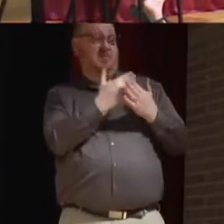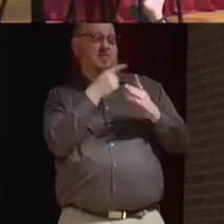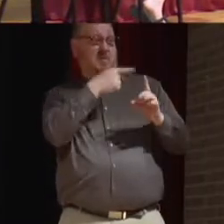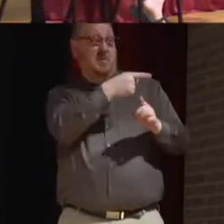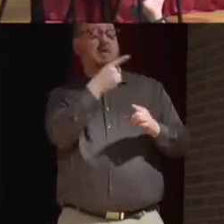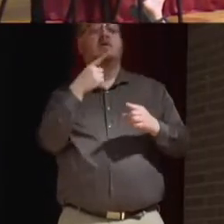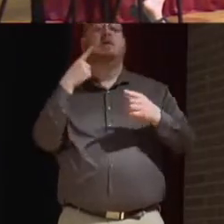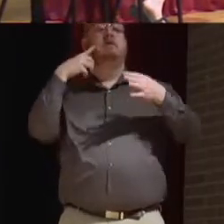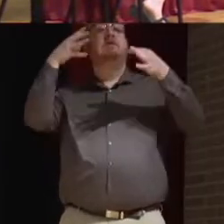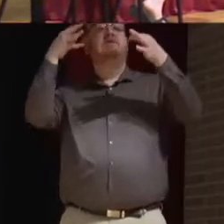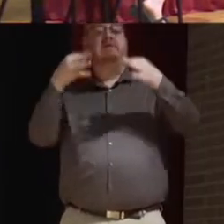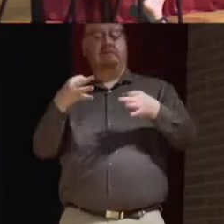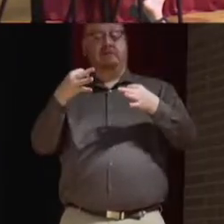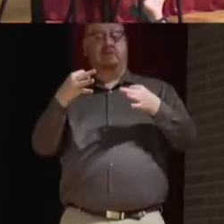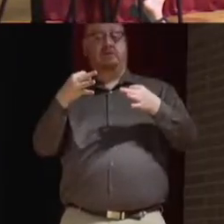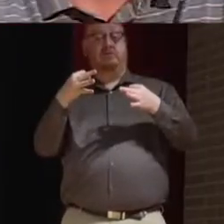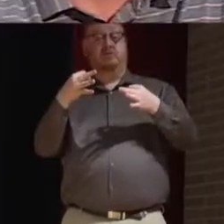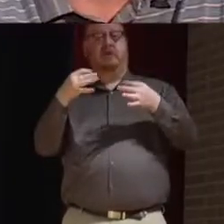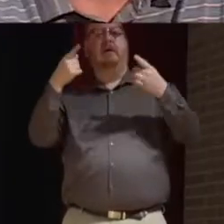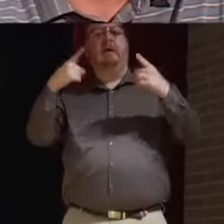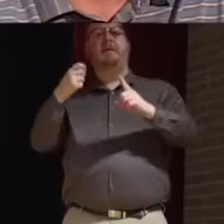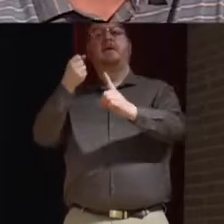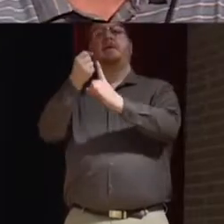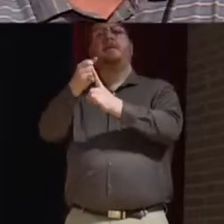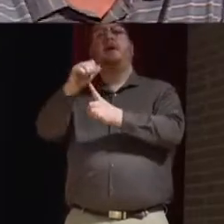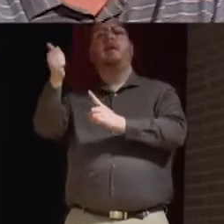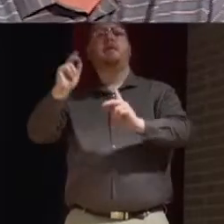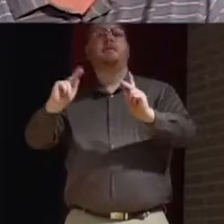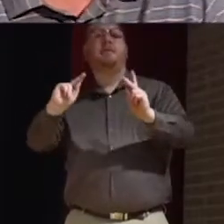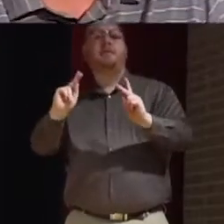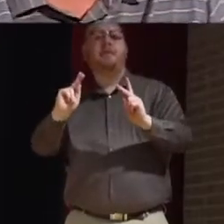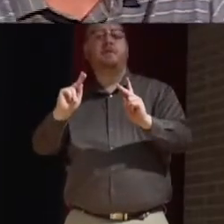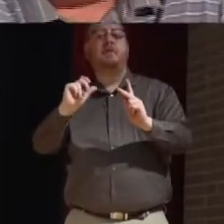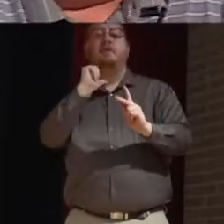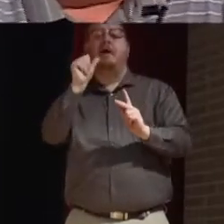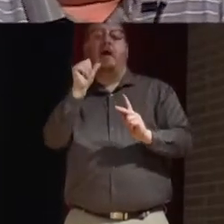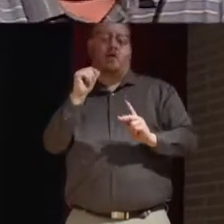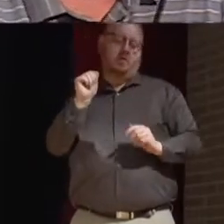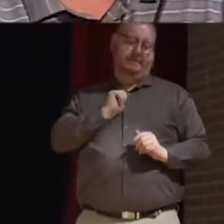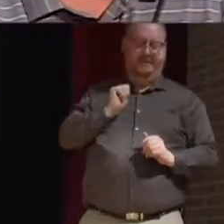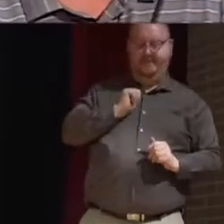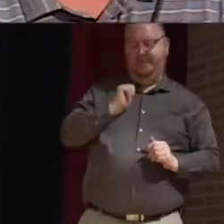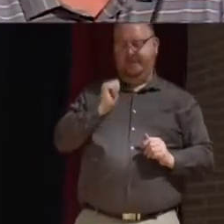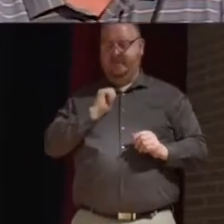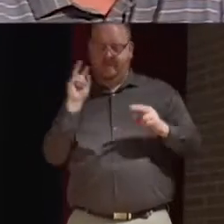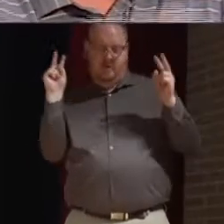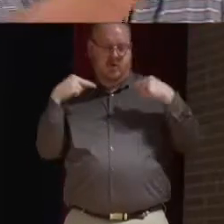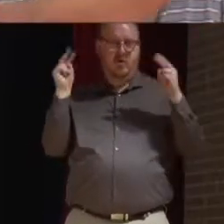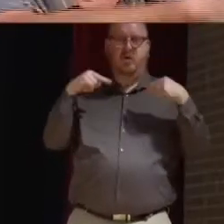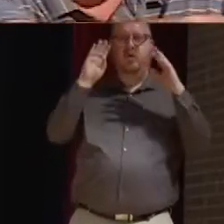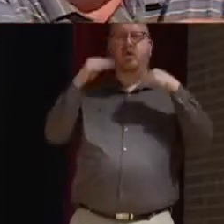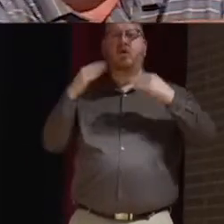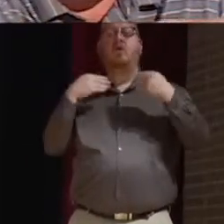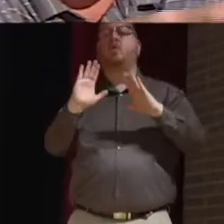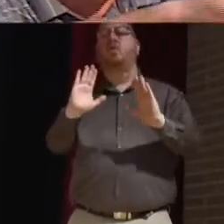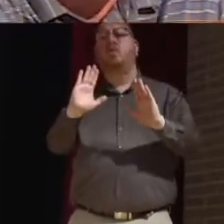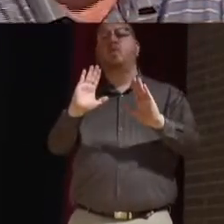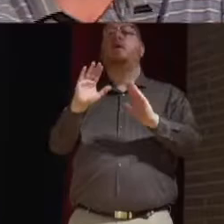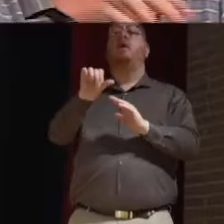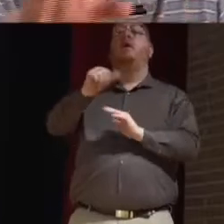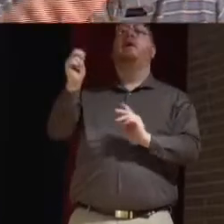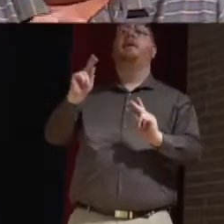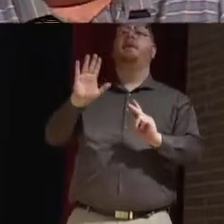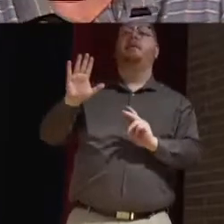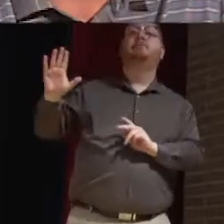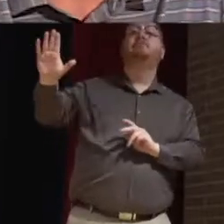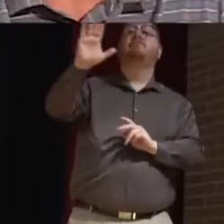decision, it impacts others, and we don't necessarily just look at ourselves. We have to plug ourselves in their feet